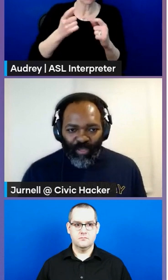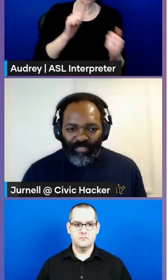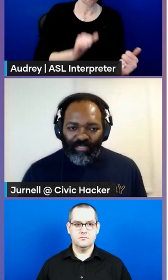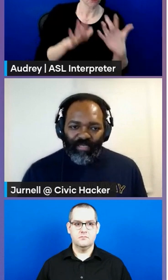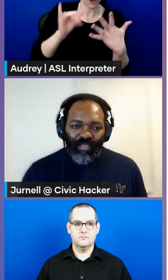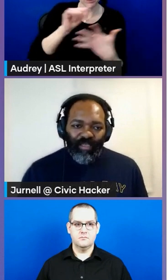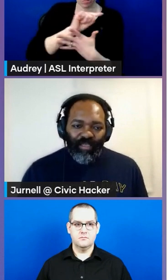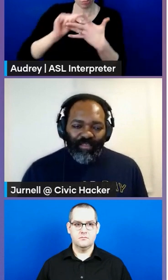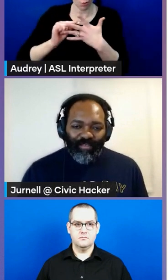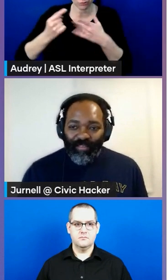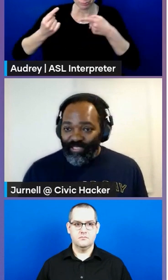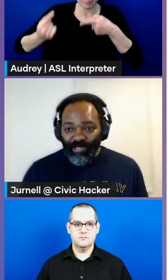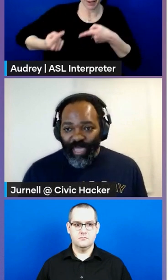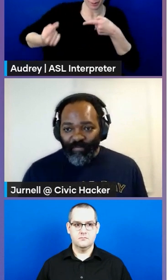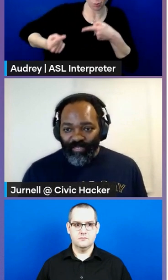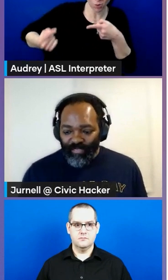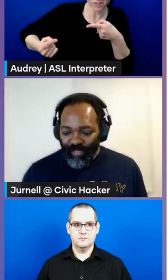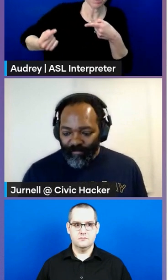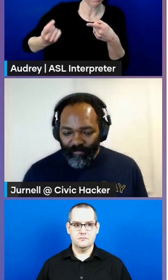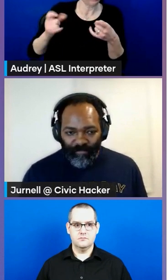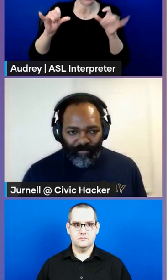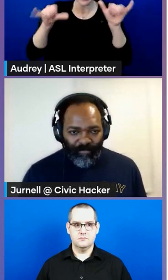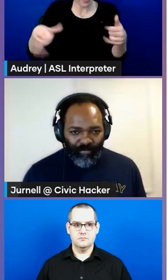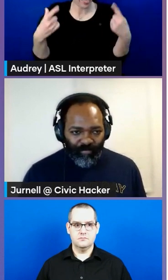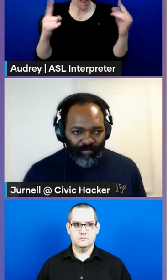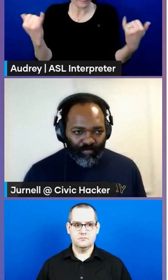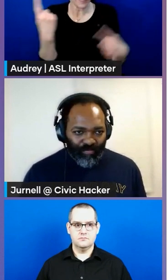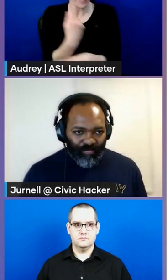pain points is still happening today.